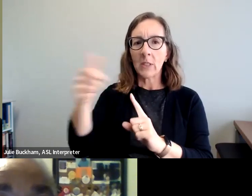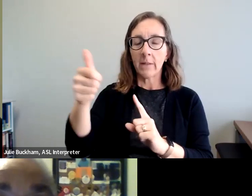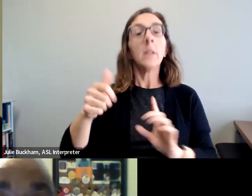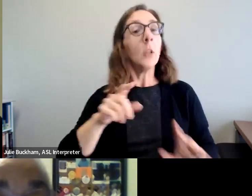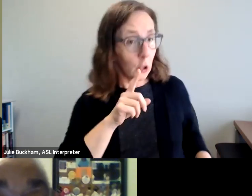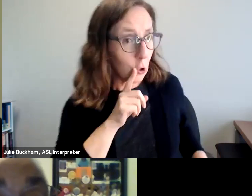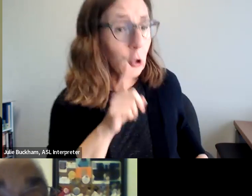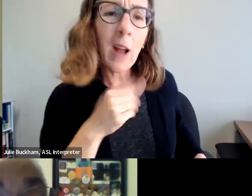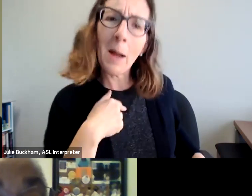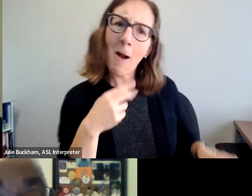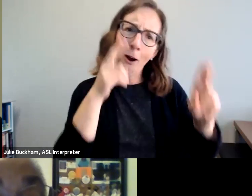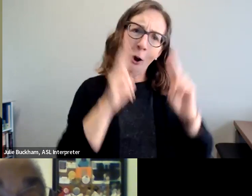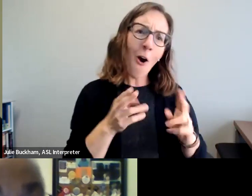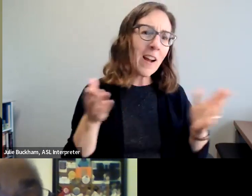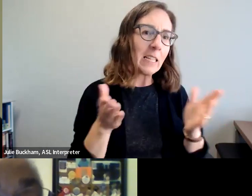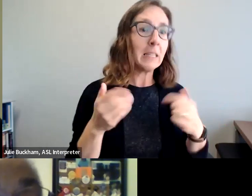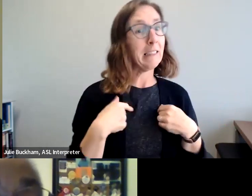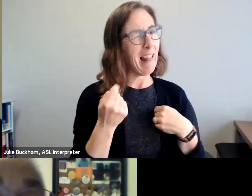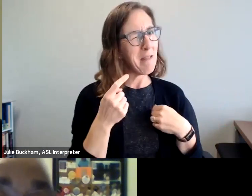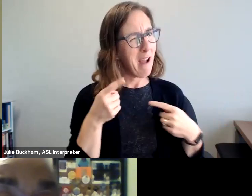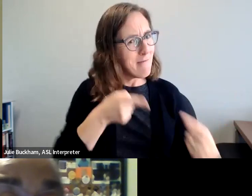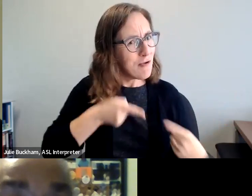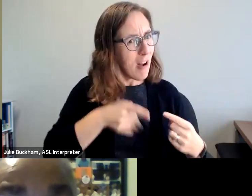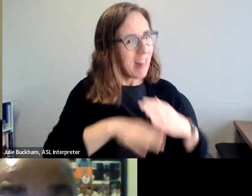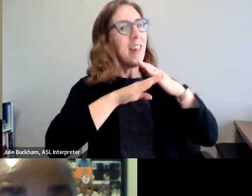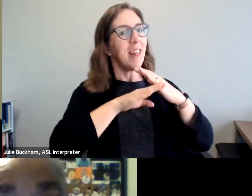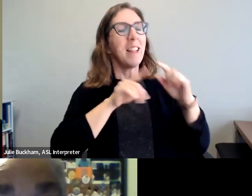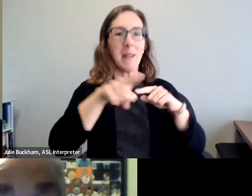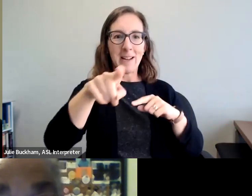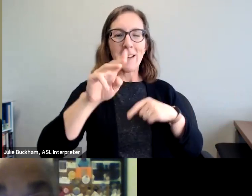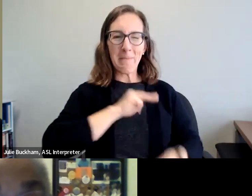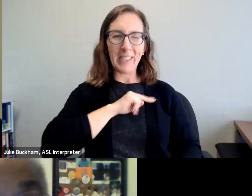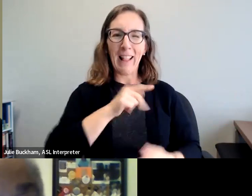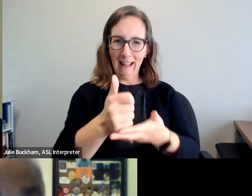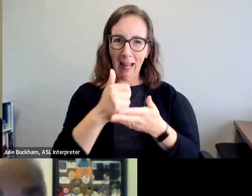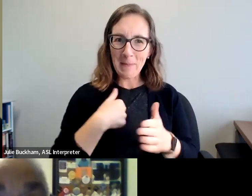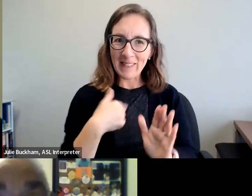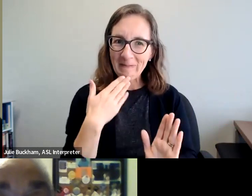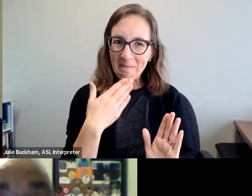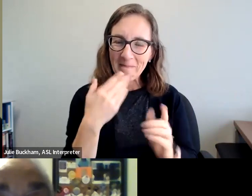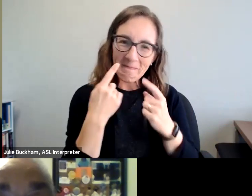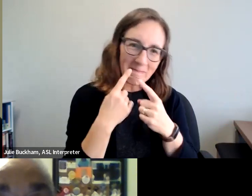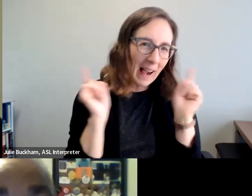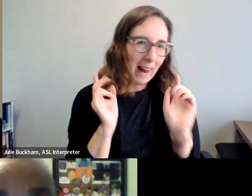here today because it's been a little bit of a struggle. But with your help, Michelle, I've been able to make it.